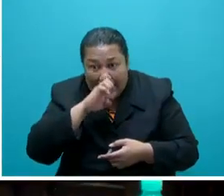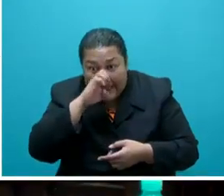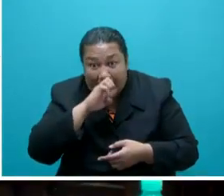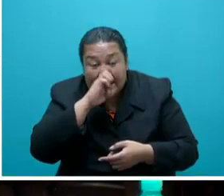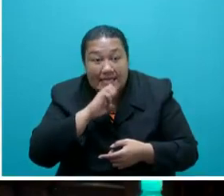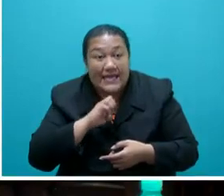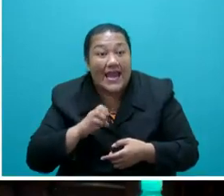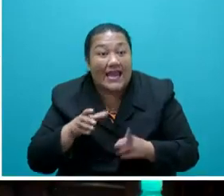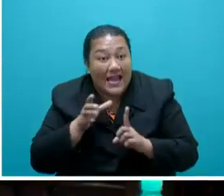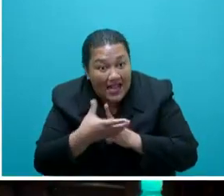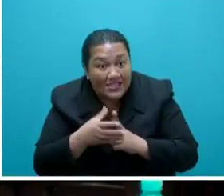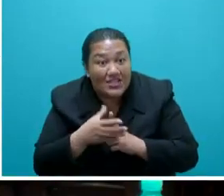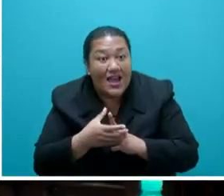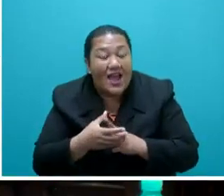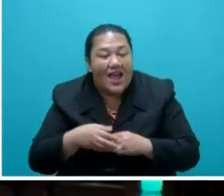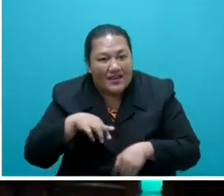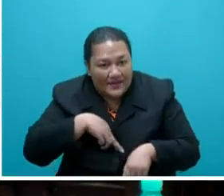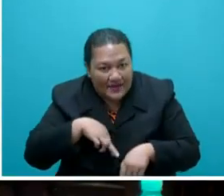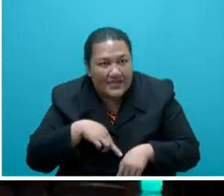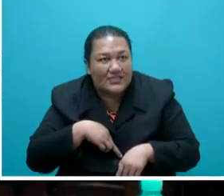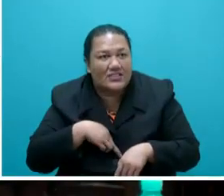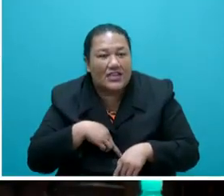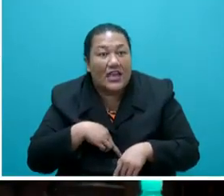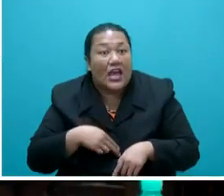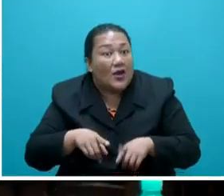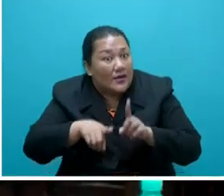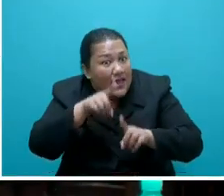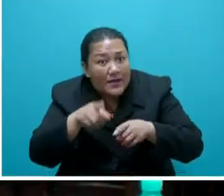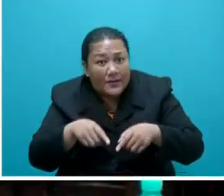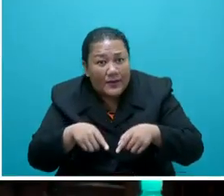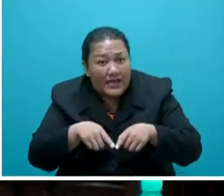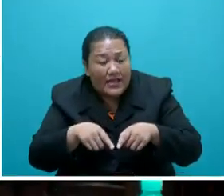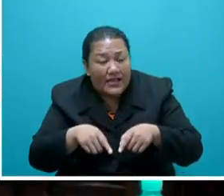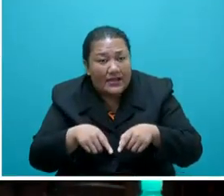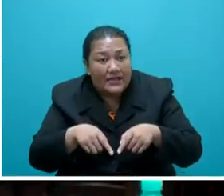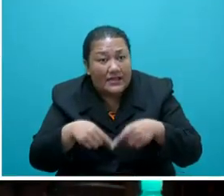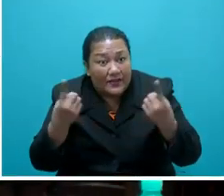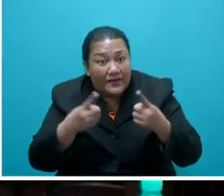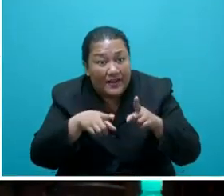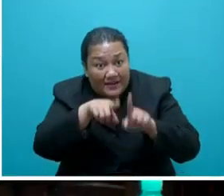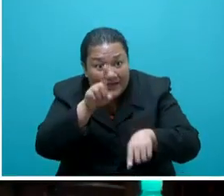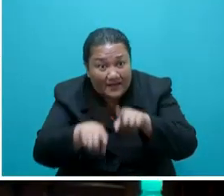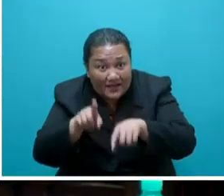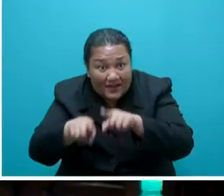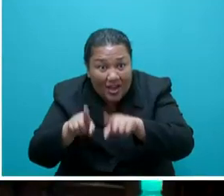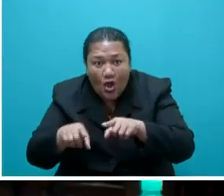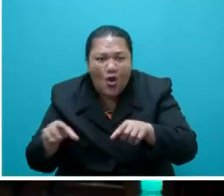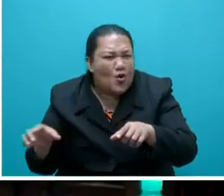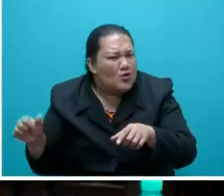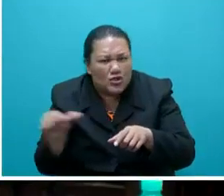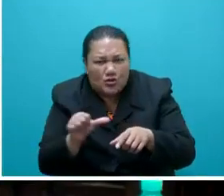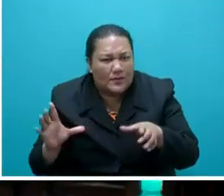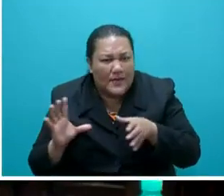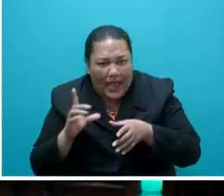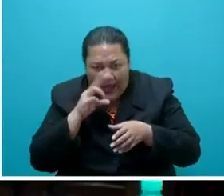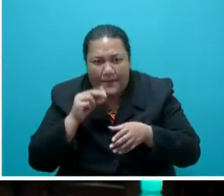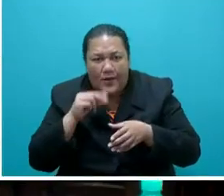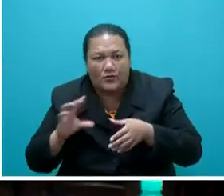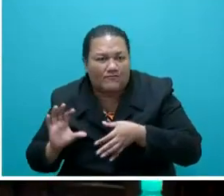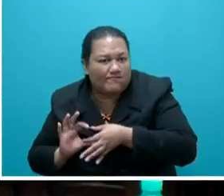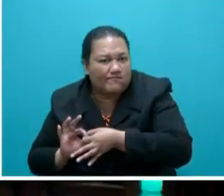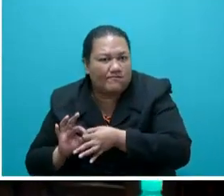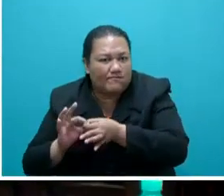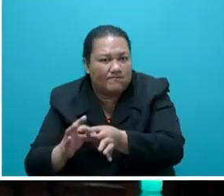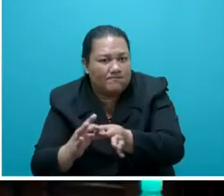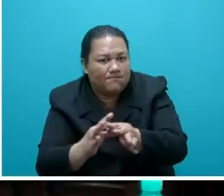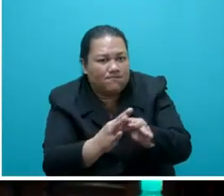traditions, to find strength in those diversities, and to build bridges where these diversities seem insurmountable.